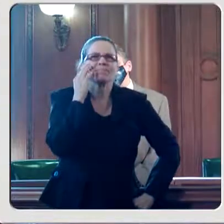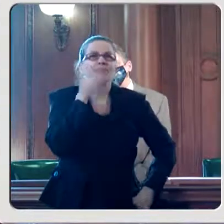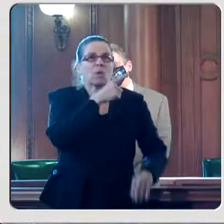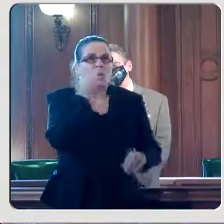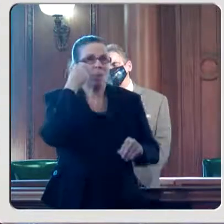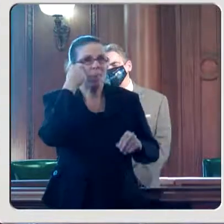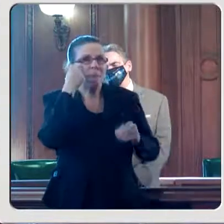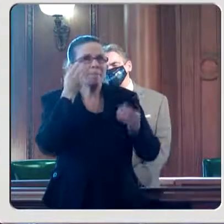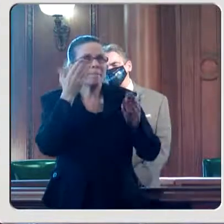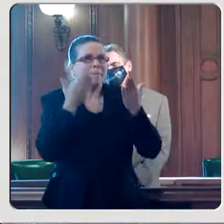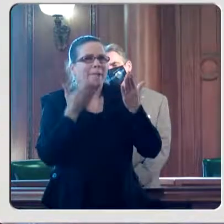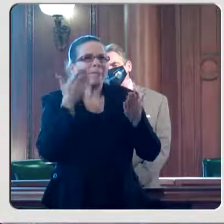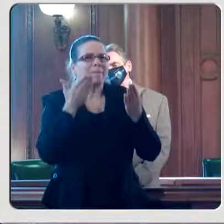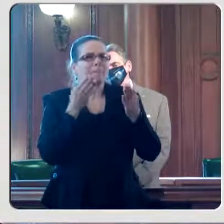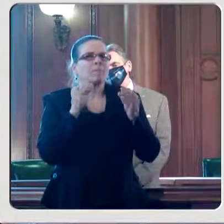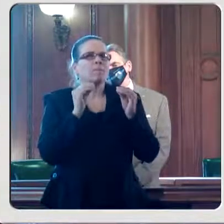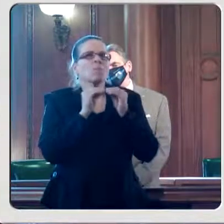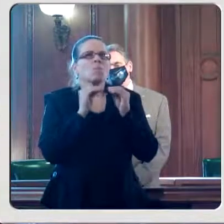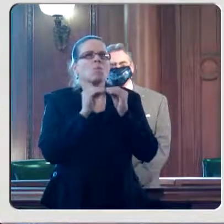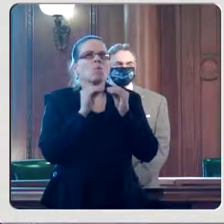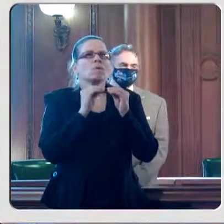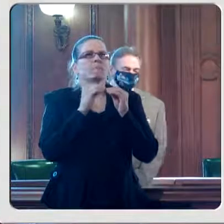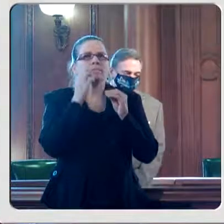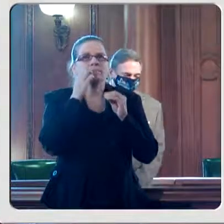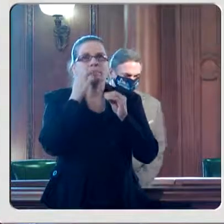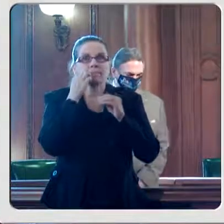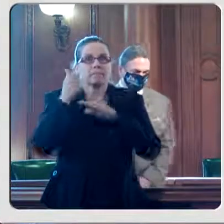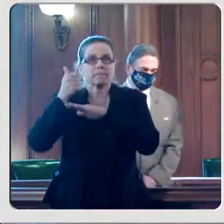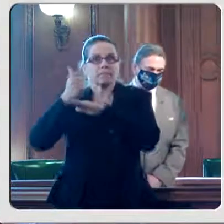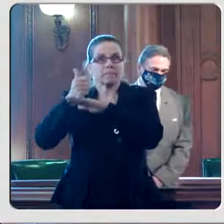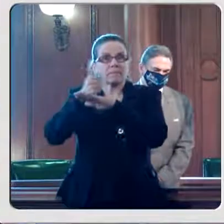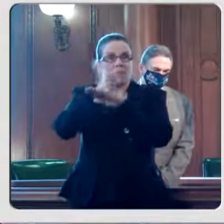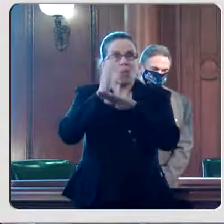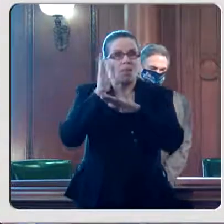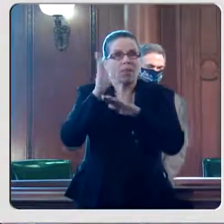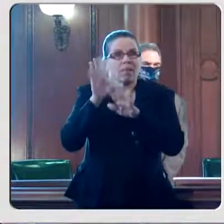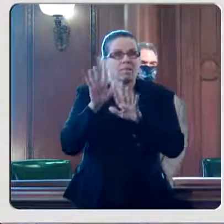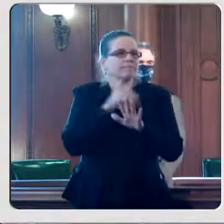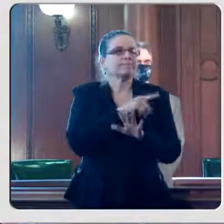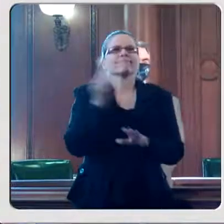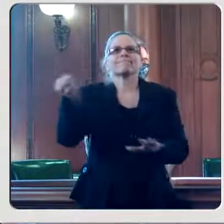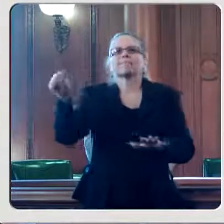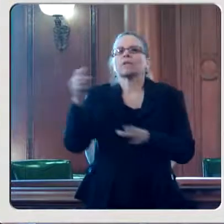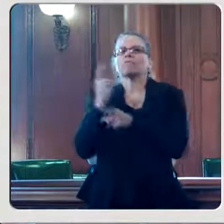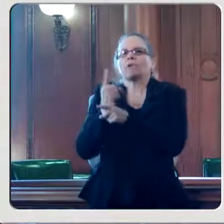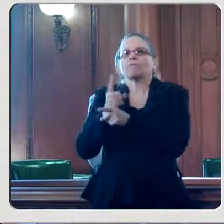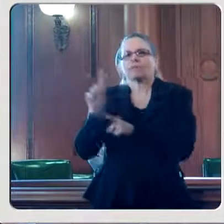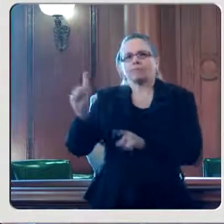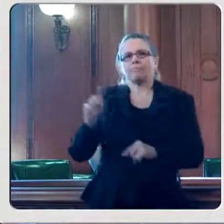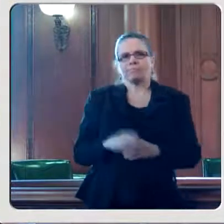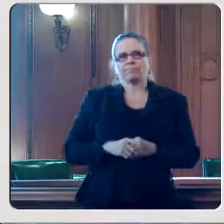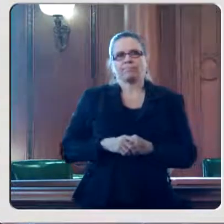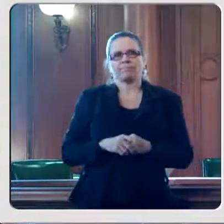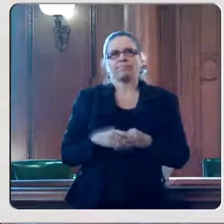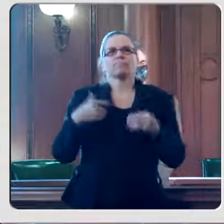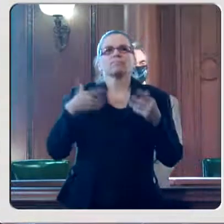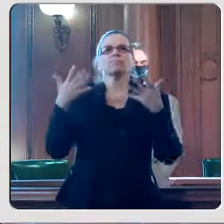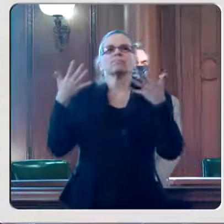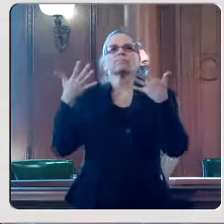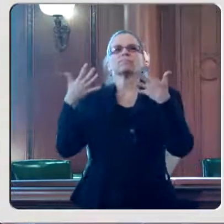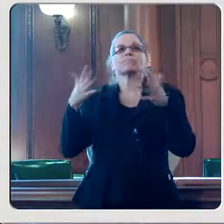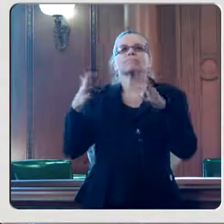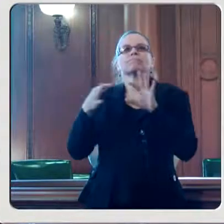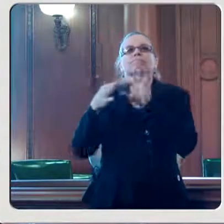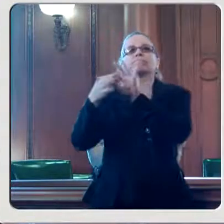more widespread? Yes, the Facilities Department, headed by Patrick Sullivan,